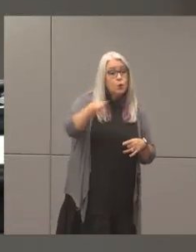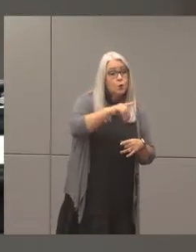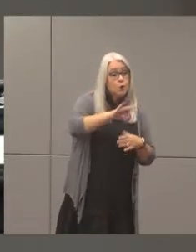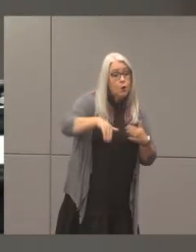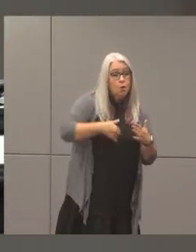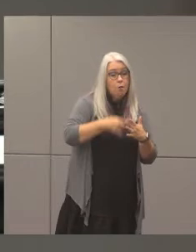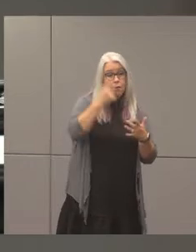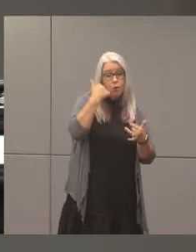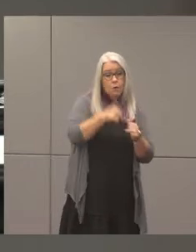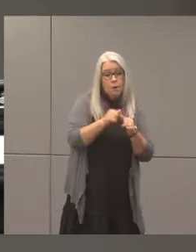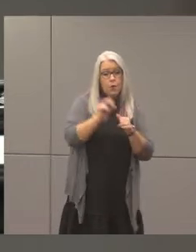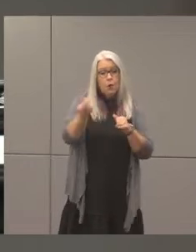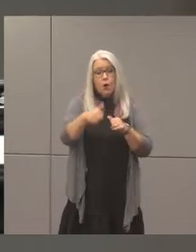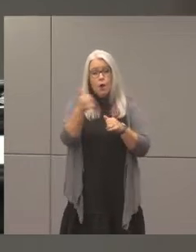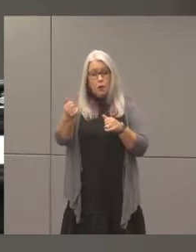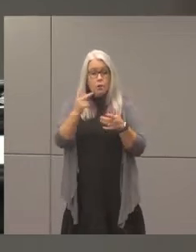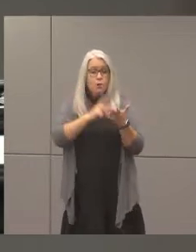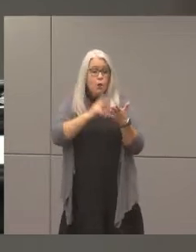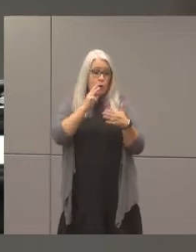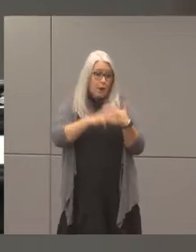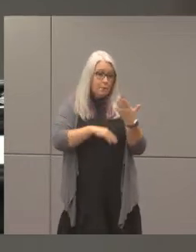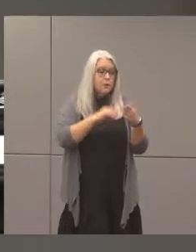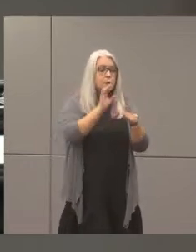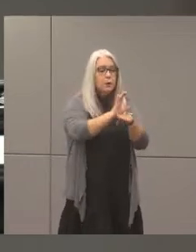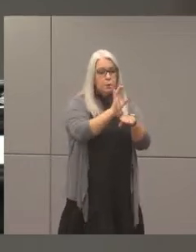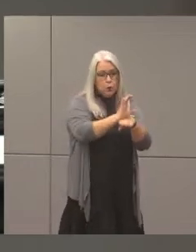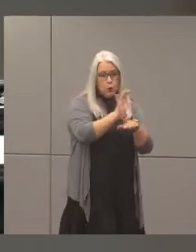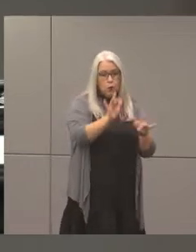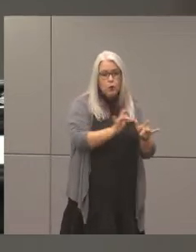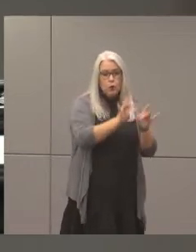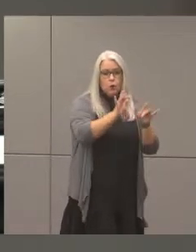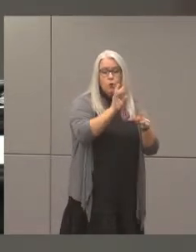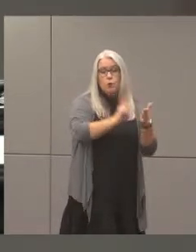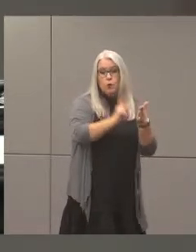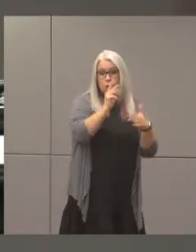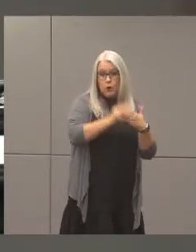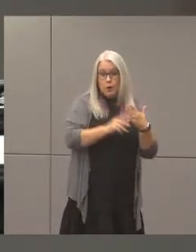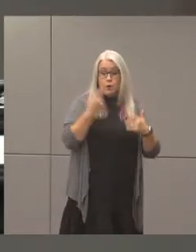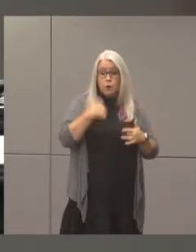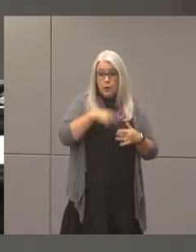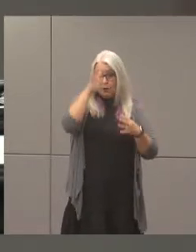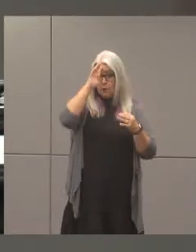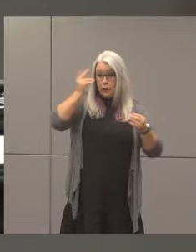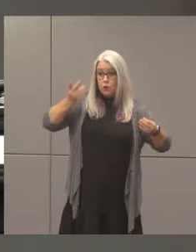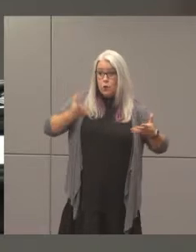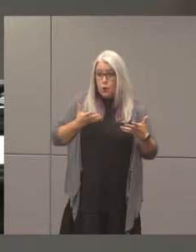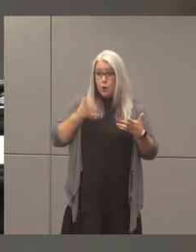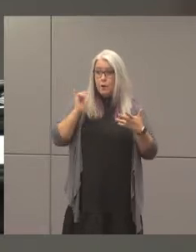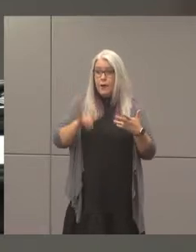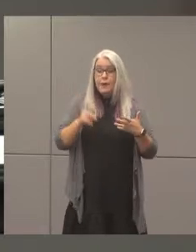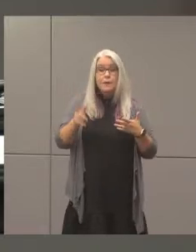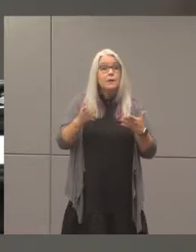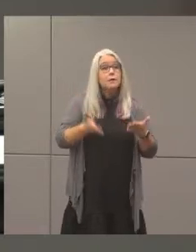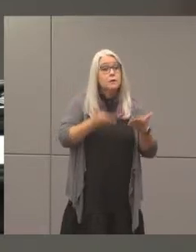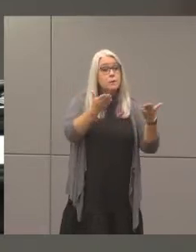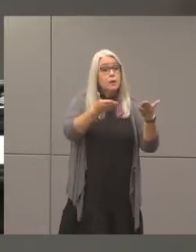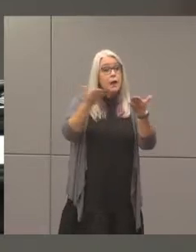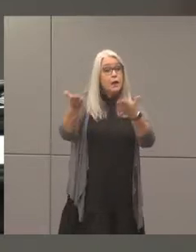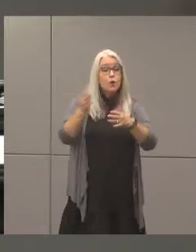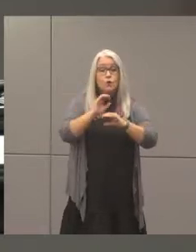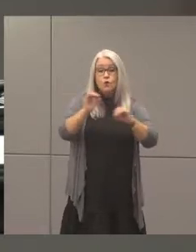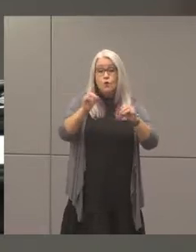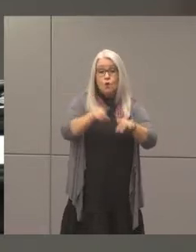other programs, computer programs, that we have been told that the supplier no longer